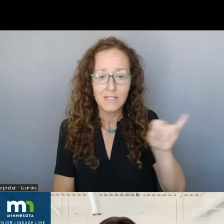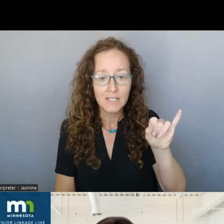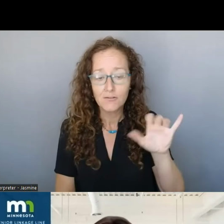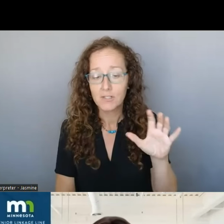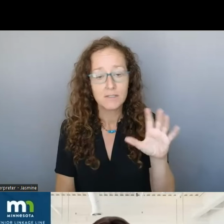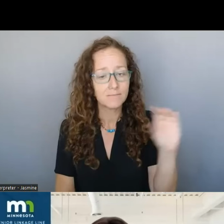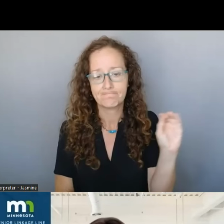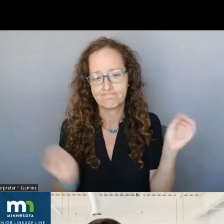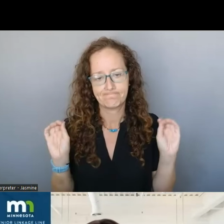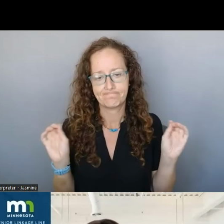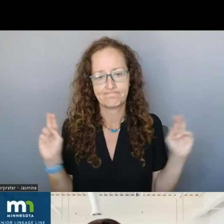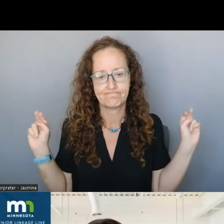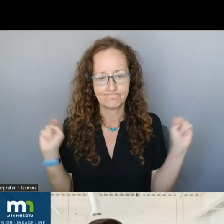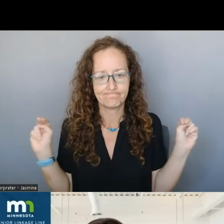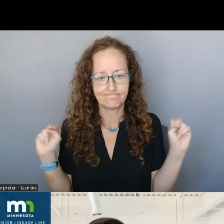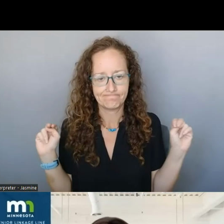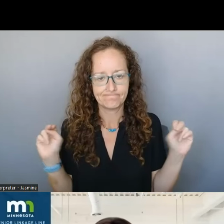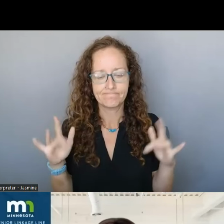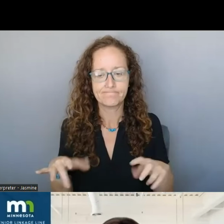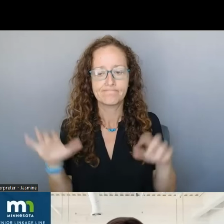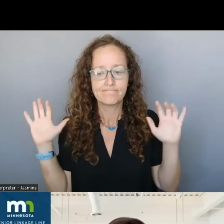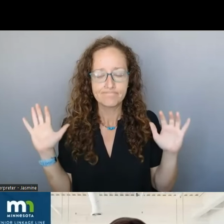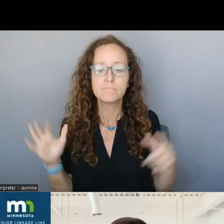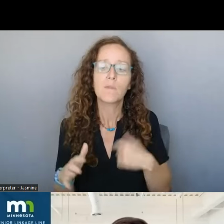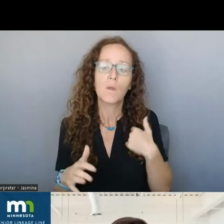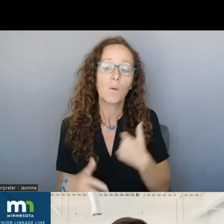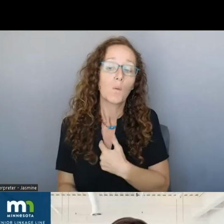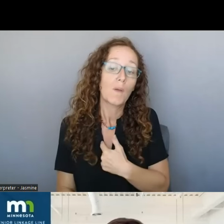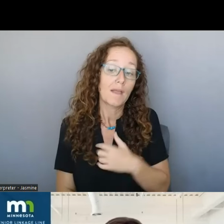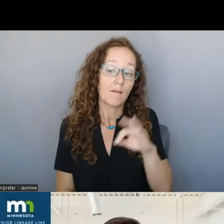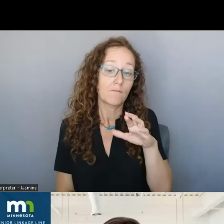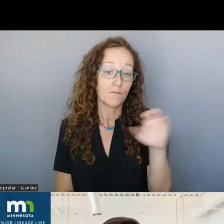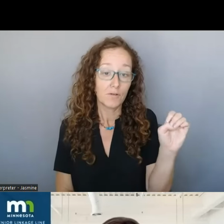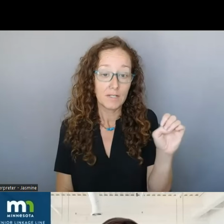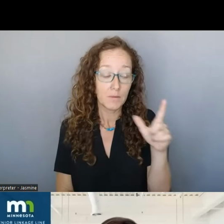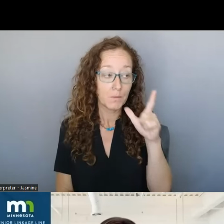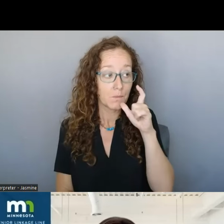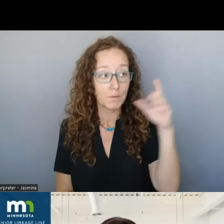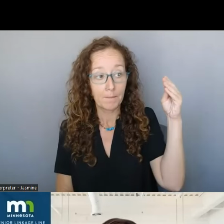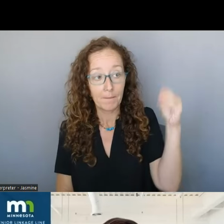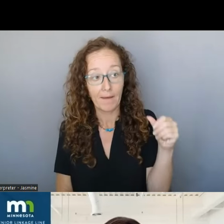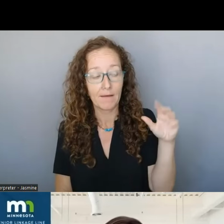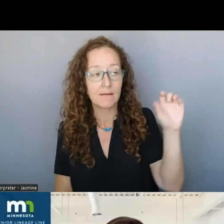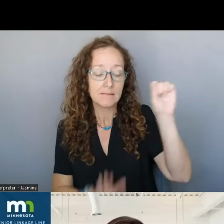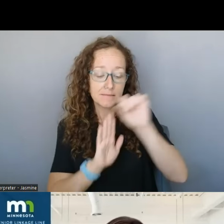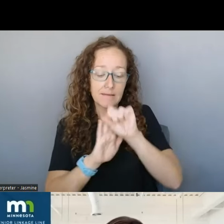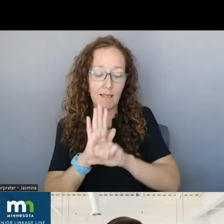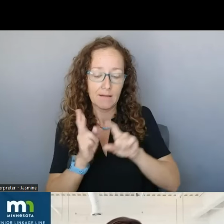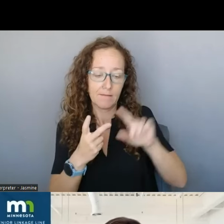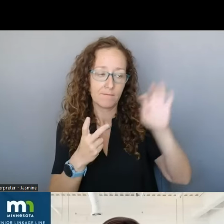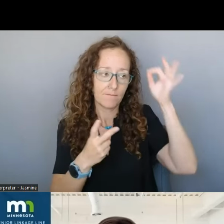As I mentioned, Senior Linkage Line is free, so we're funded by state and federal dollars through the Older Americans